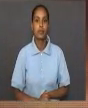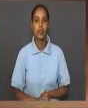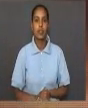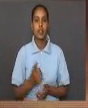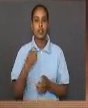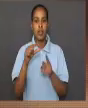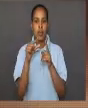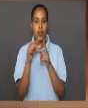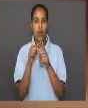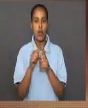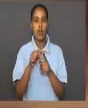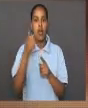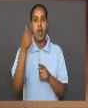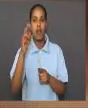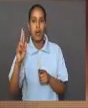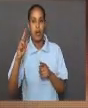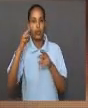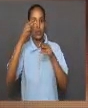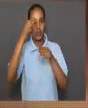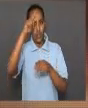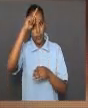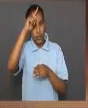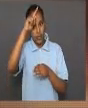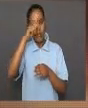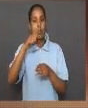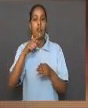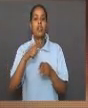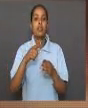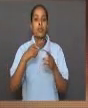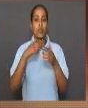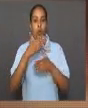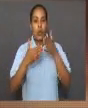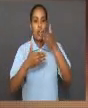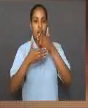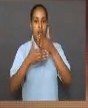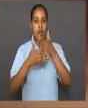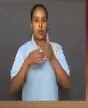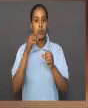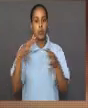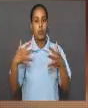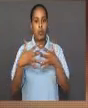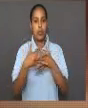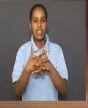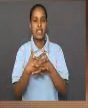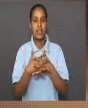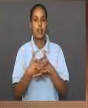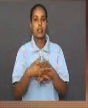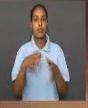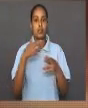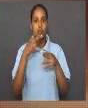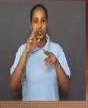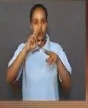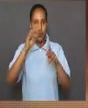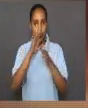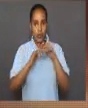The word Aufbau is German for building up, which makes it a very suiting name for